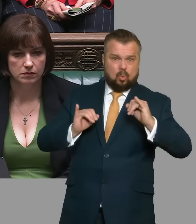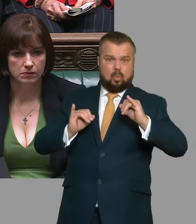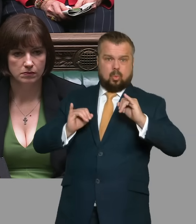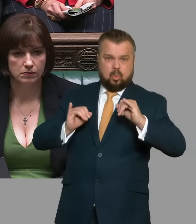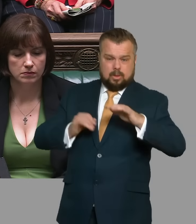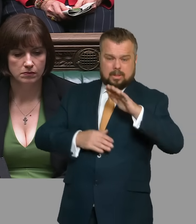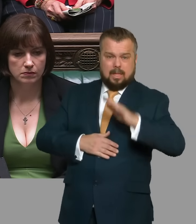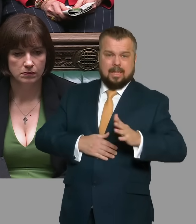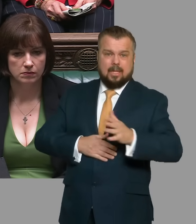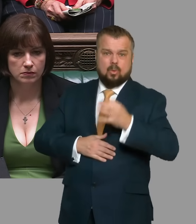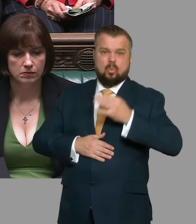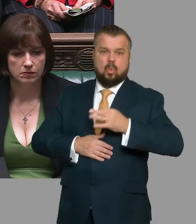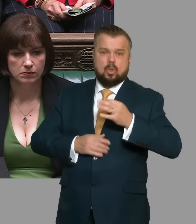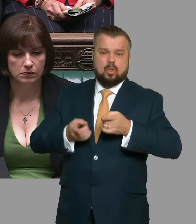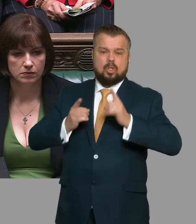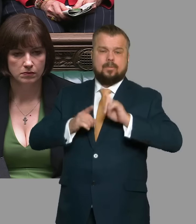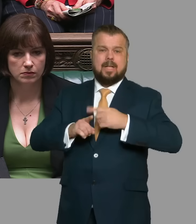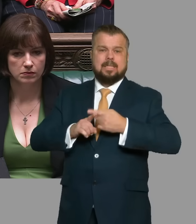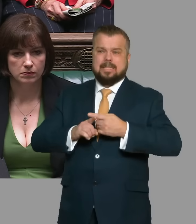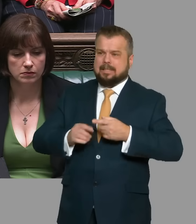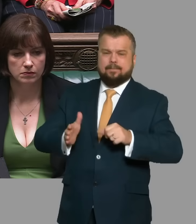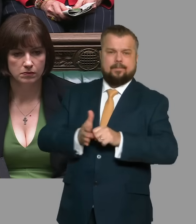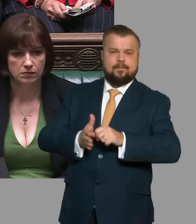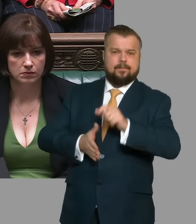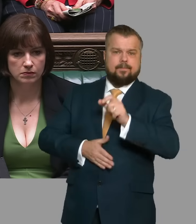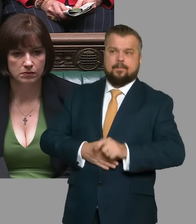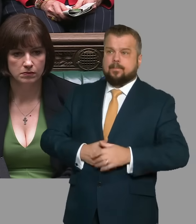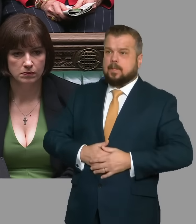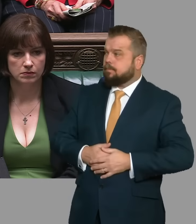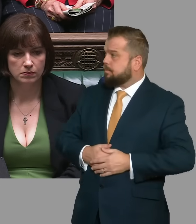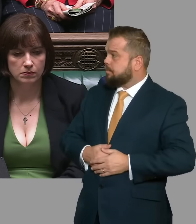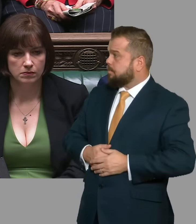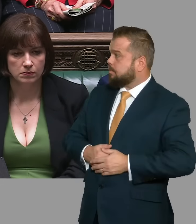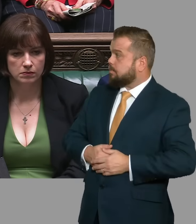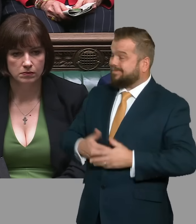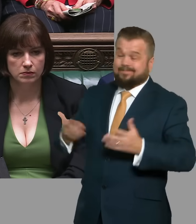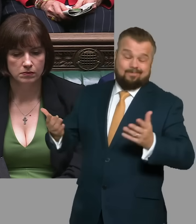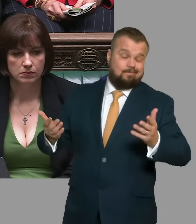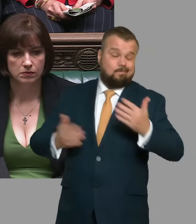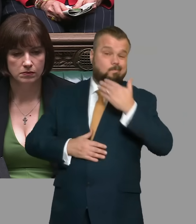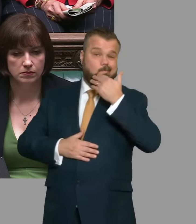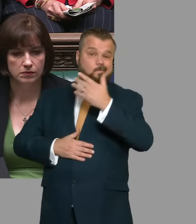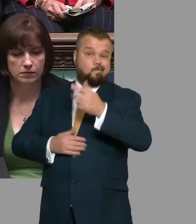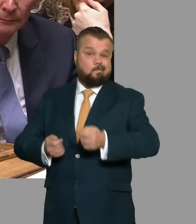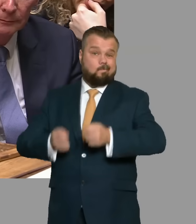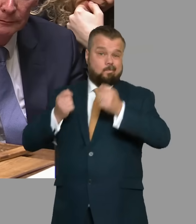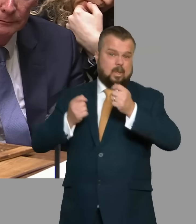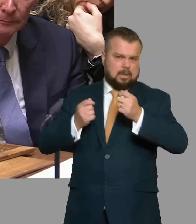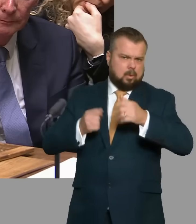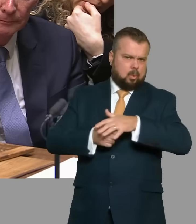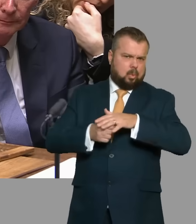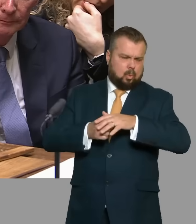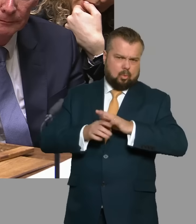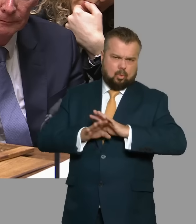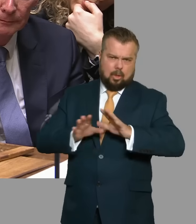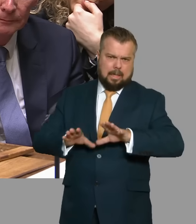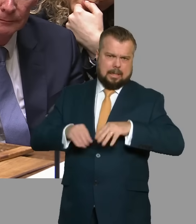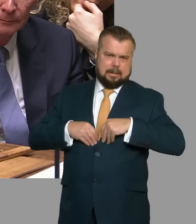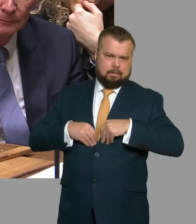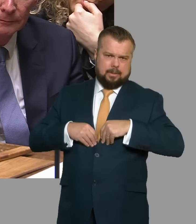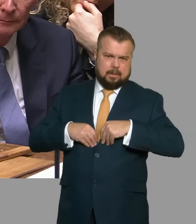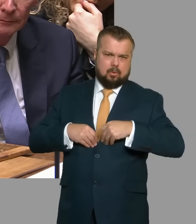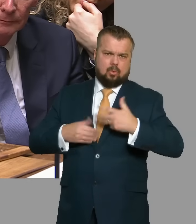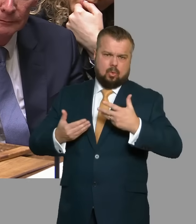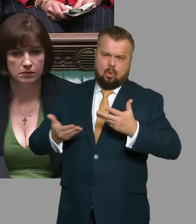the right thing. The Environment Secretary met company bosses last week to stress the need for accountability, and ministers are continuing to